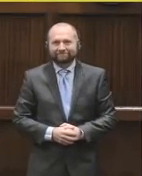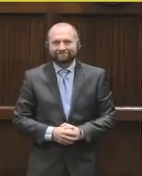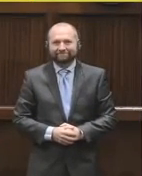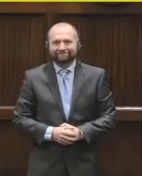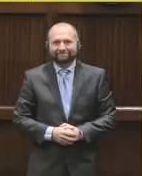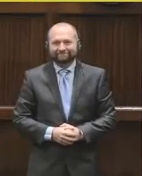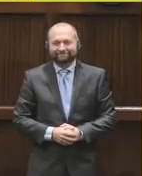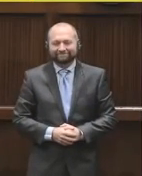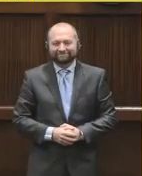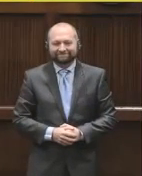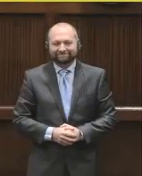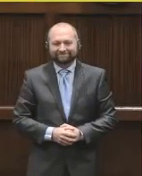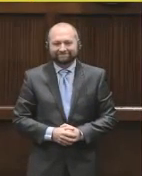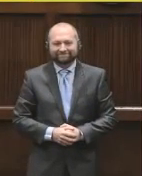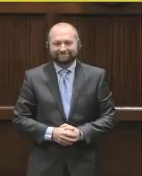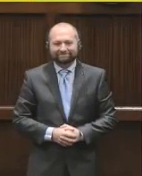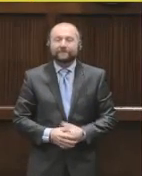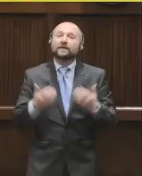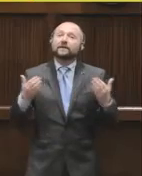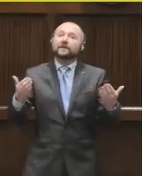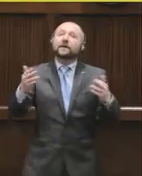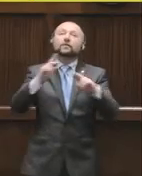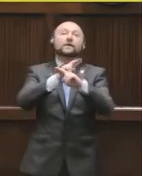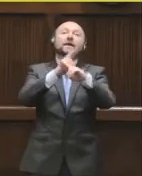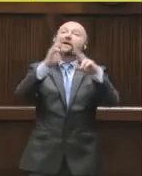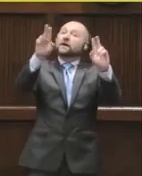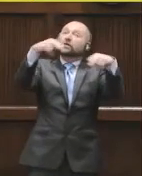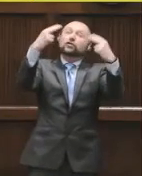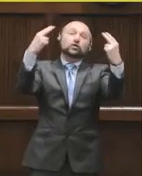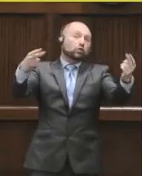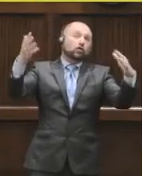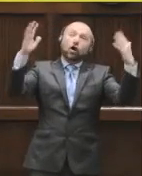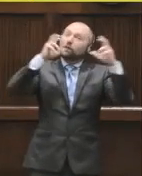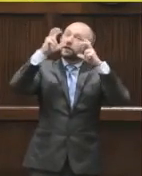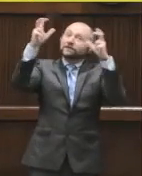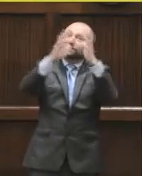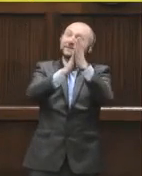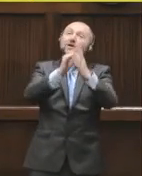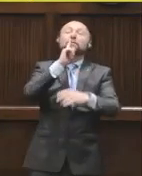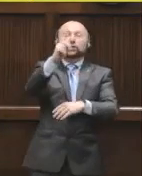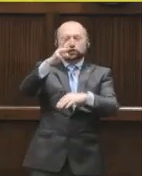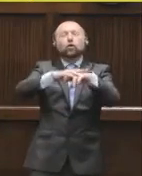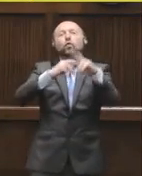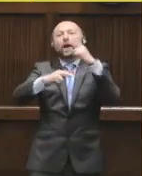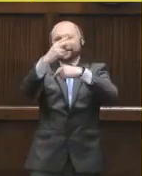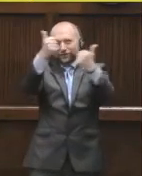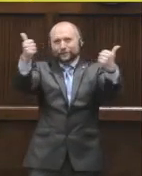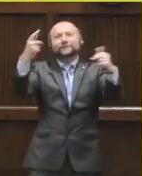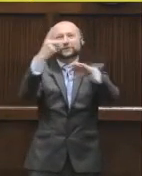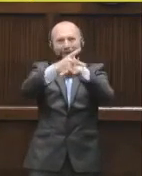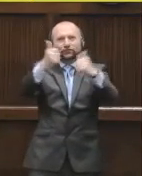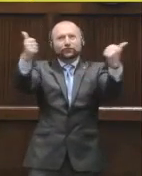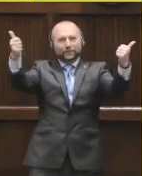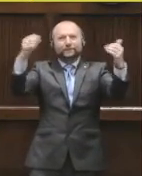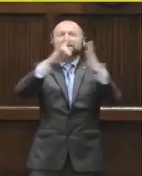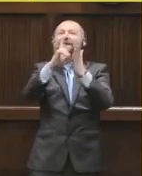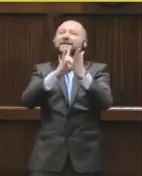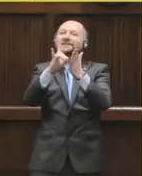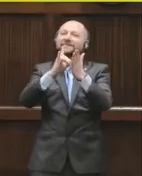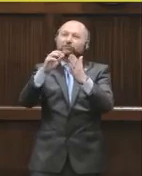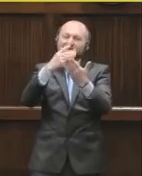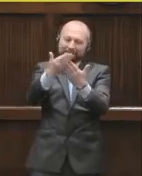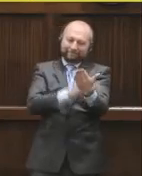So now, it's not usual, but you're very welcome, and you're very welcome to interrupt proceedings because it's an historic bill.